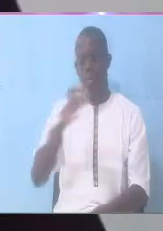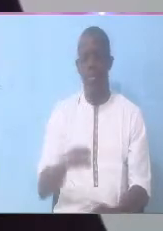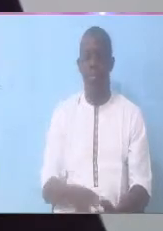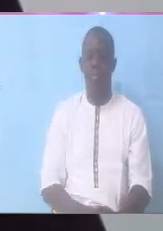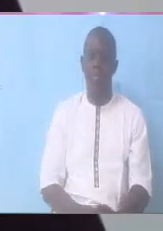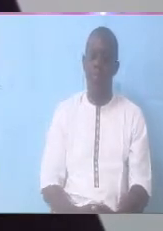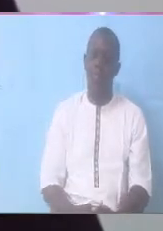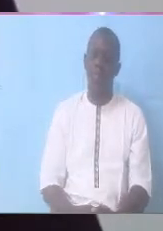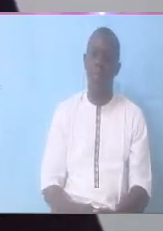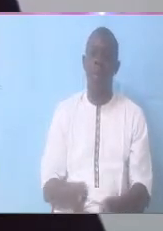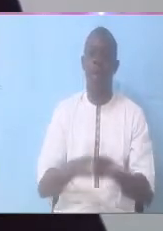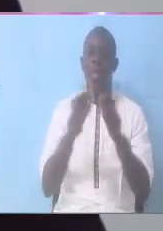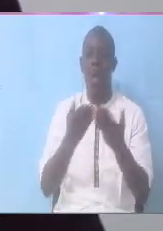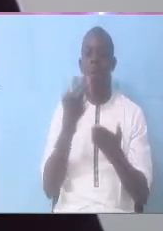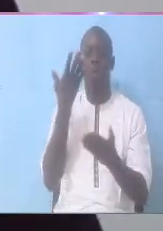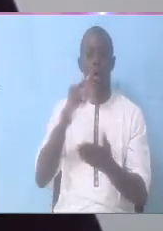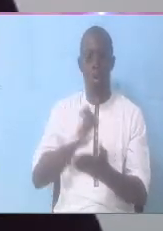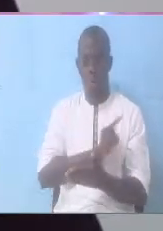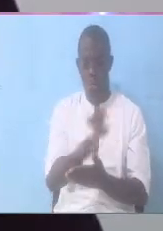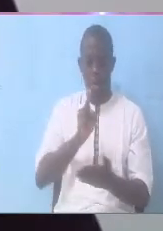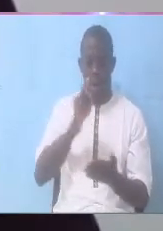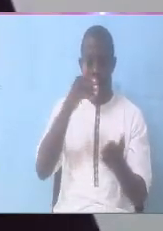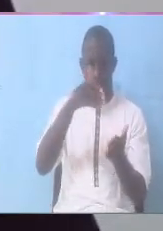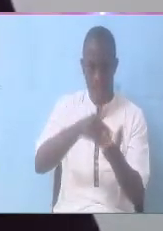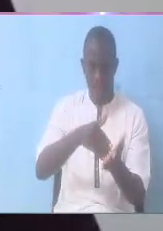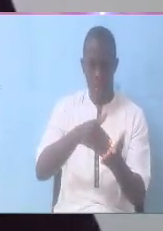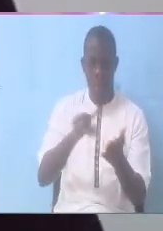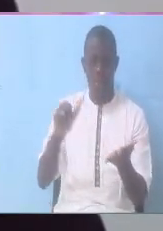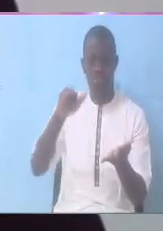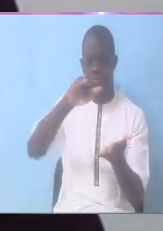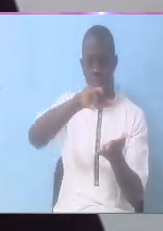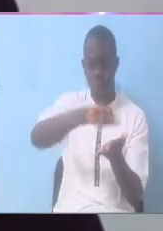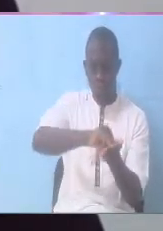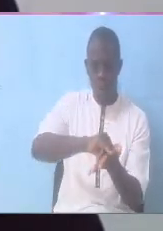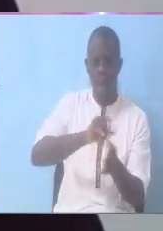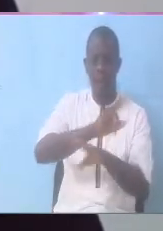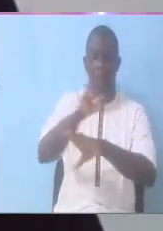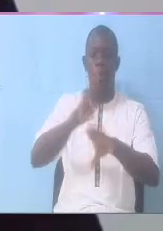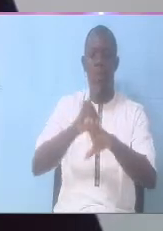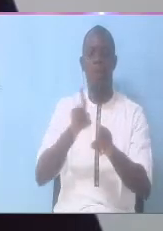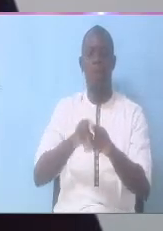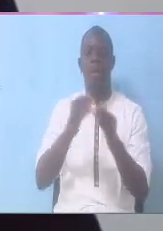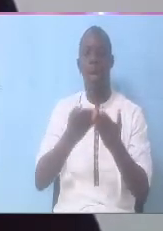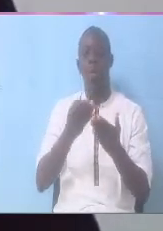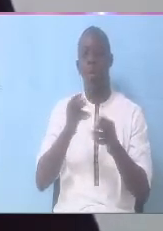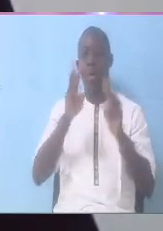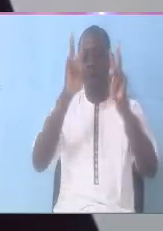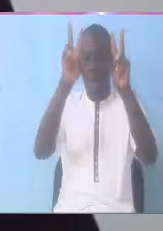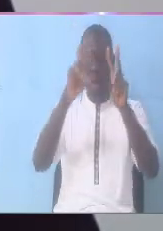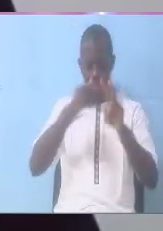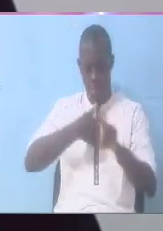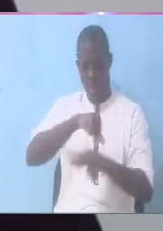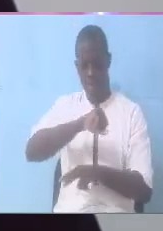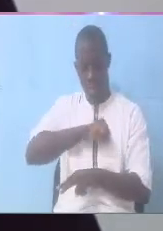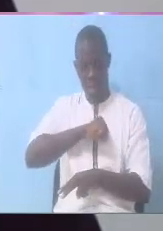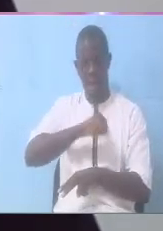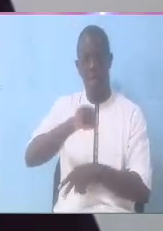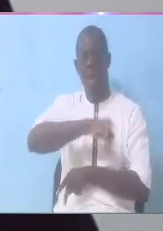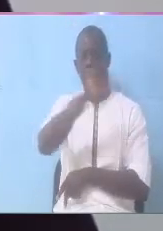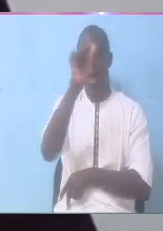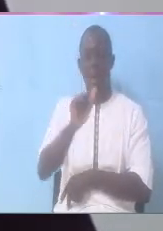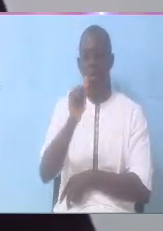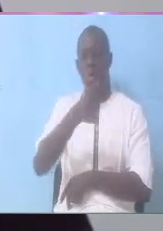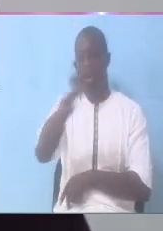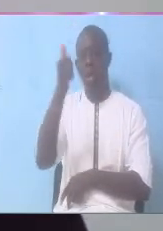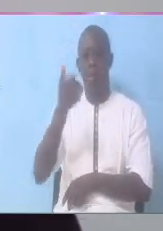So when we arrived at the airport and then we all went away, so Jammeh, myself and other people, we came to the State House. Sirimodu Njai